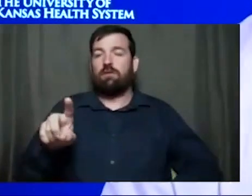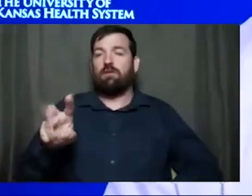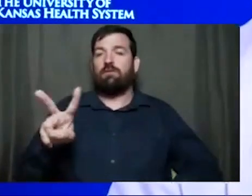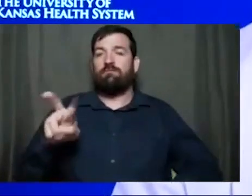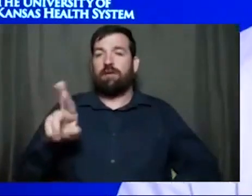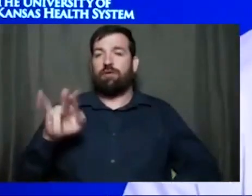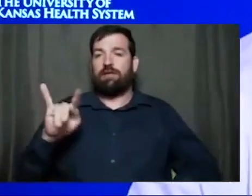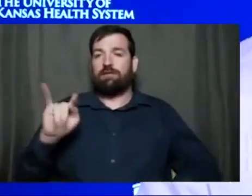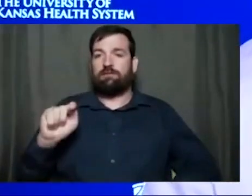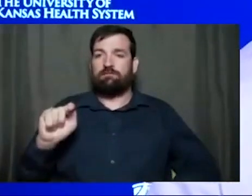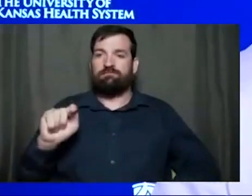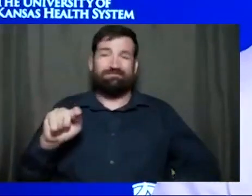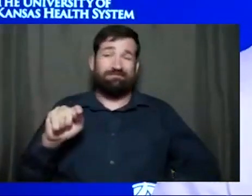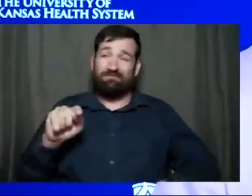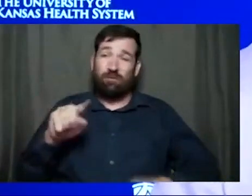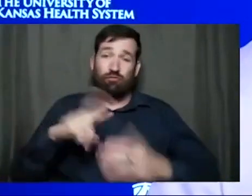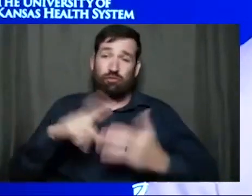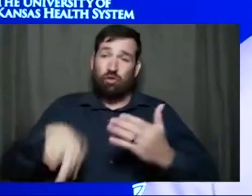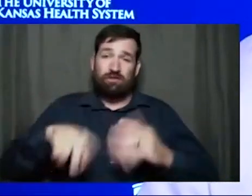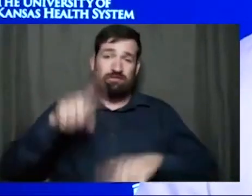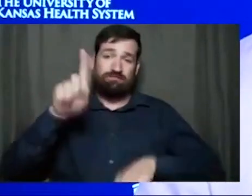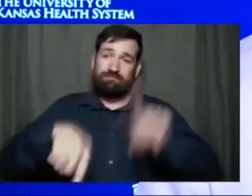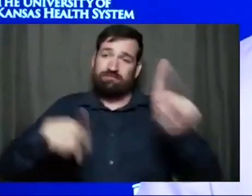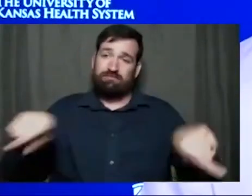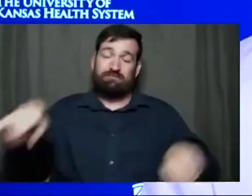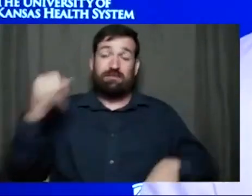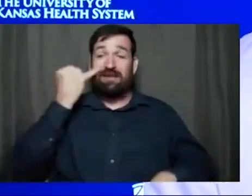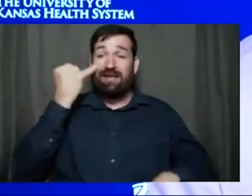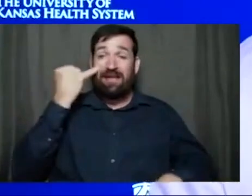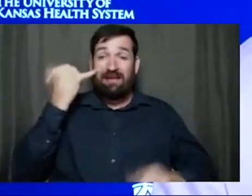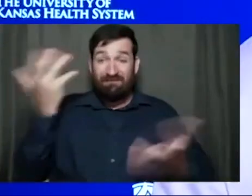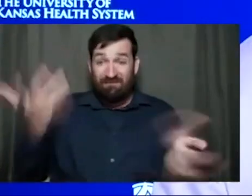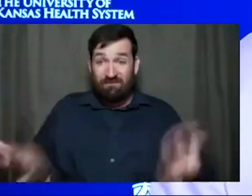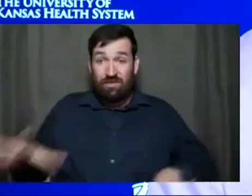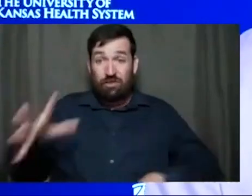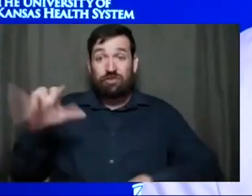best thing, though, is if you have been infected, is to get vaccinated.